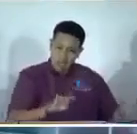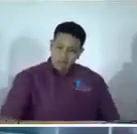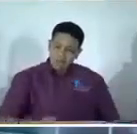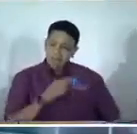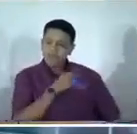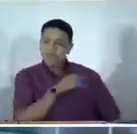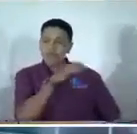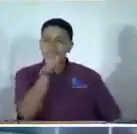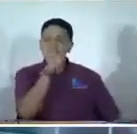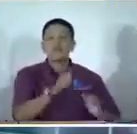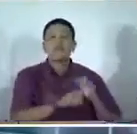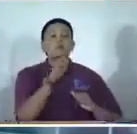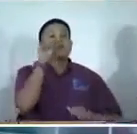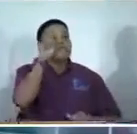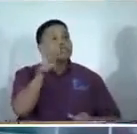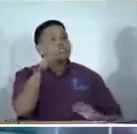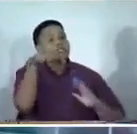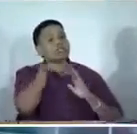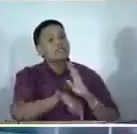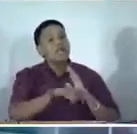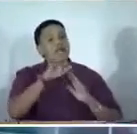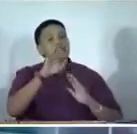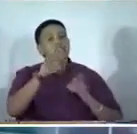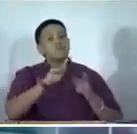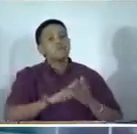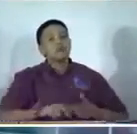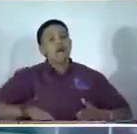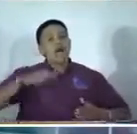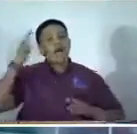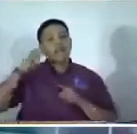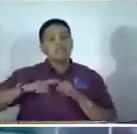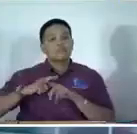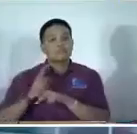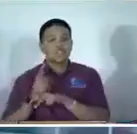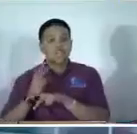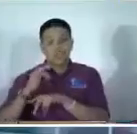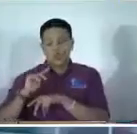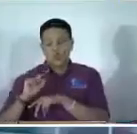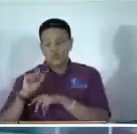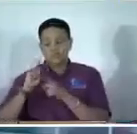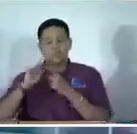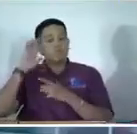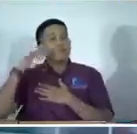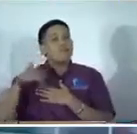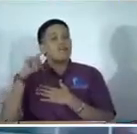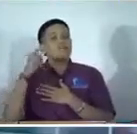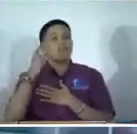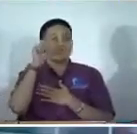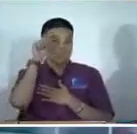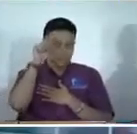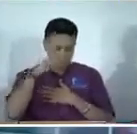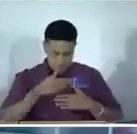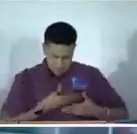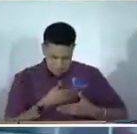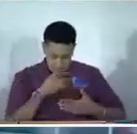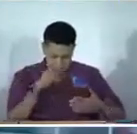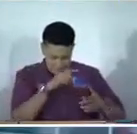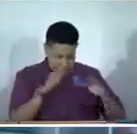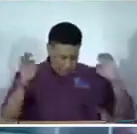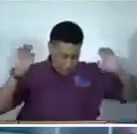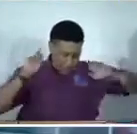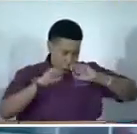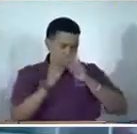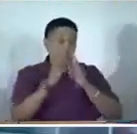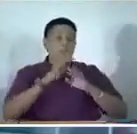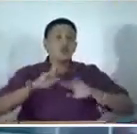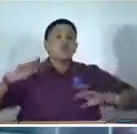boast pediatric intensive care and high dependency care units, and will have the first pediatric emergency department on the western side